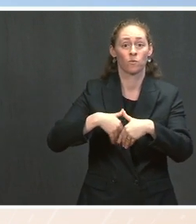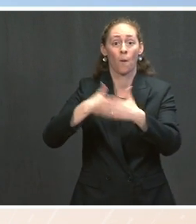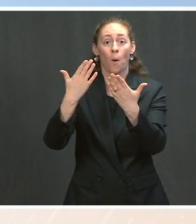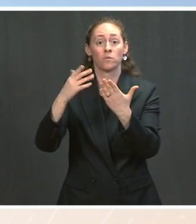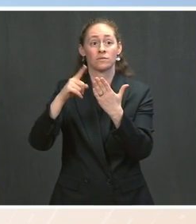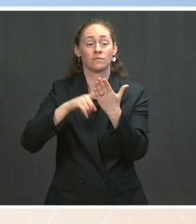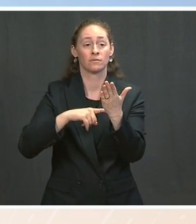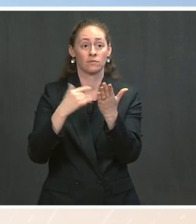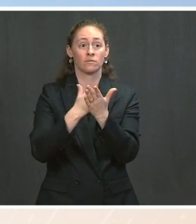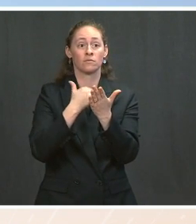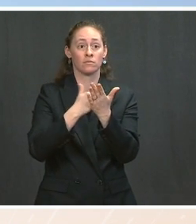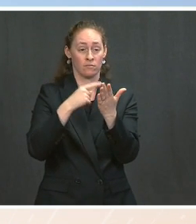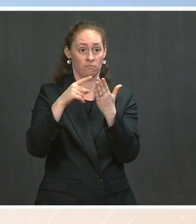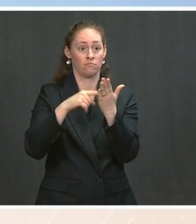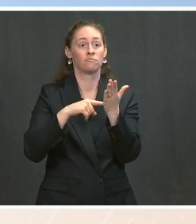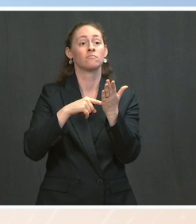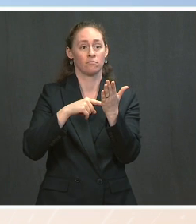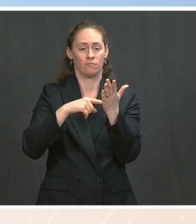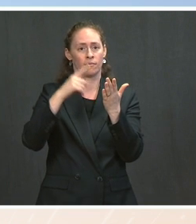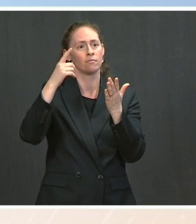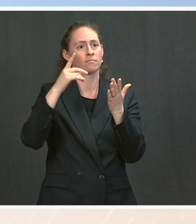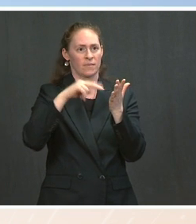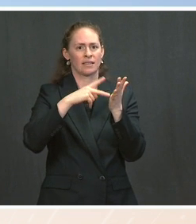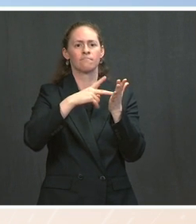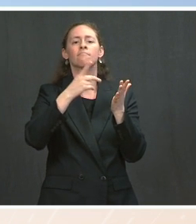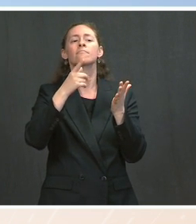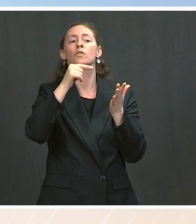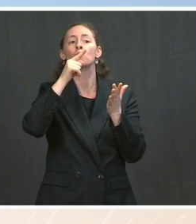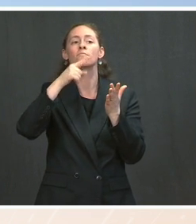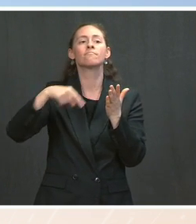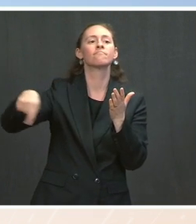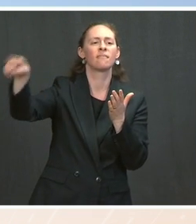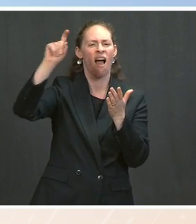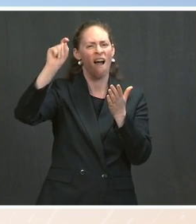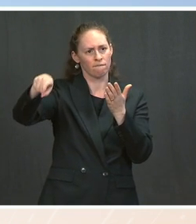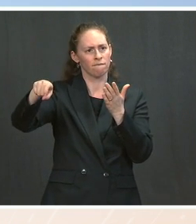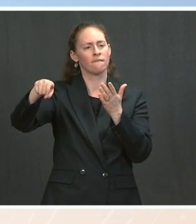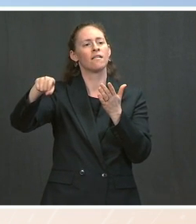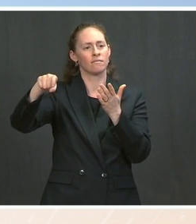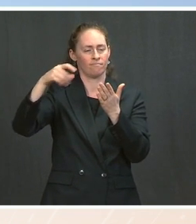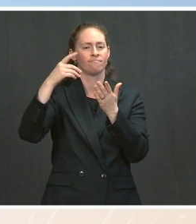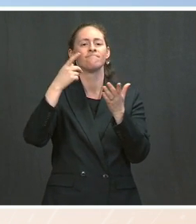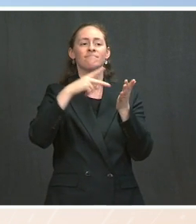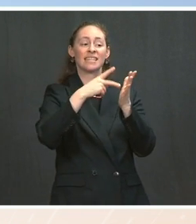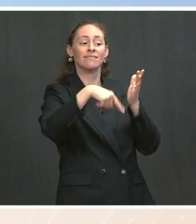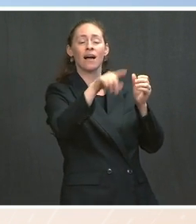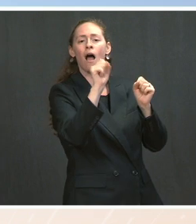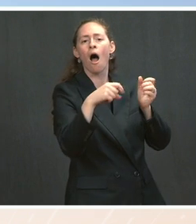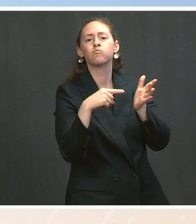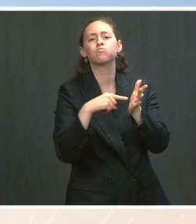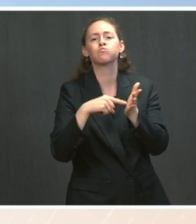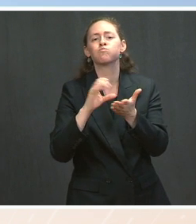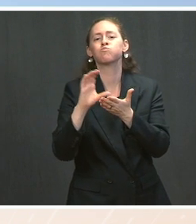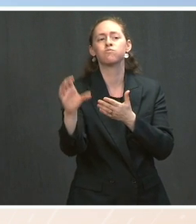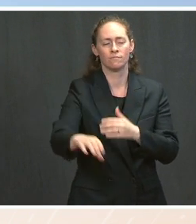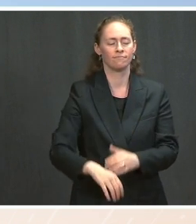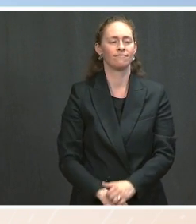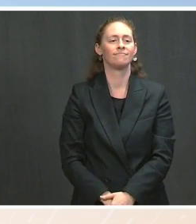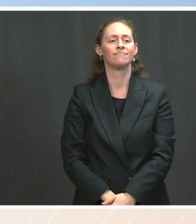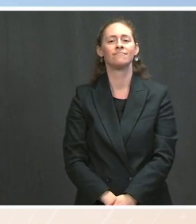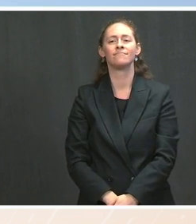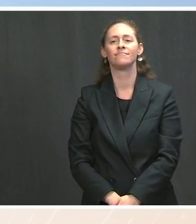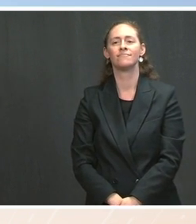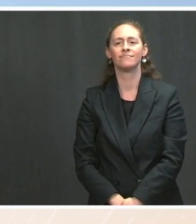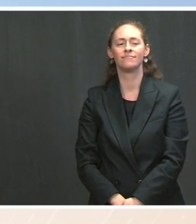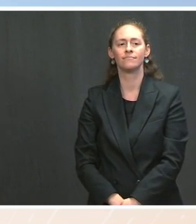be a part of the negotiation. Okay. Go ahead. Thanks, Jenna. I'm hoping you can give us an update on international